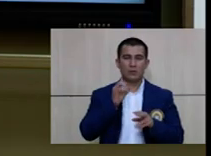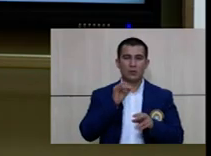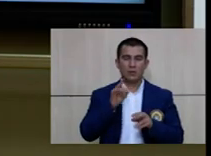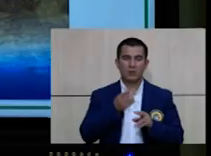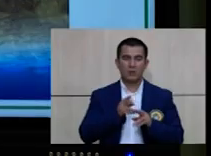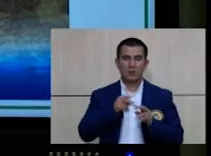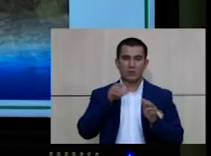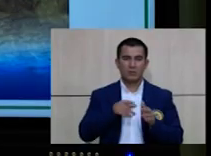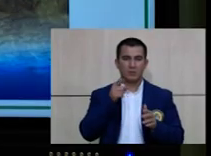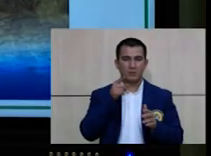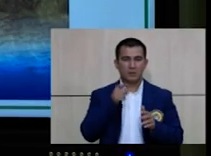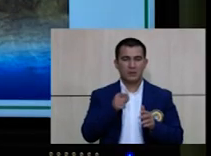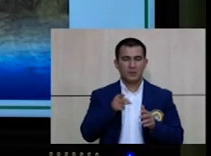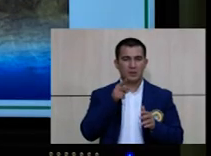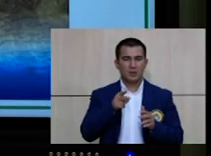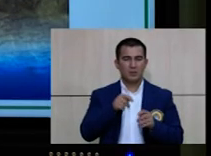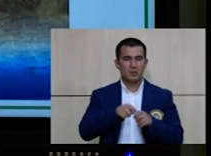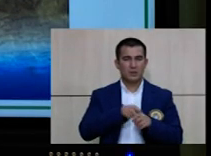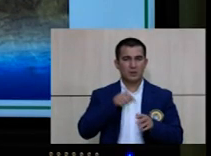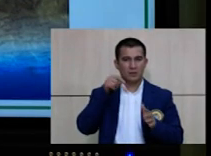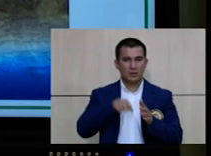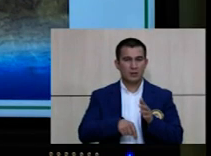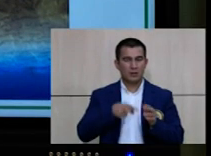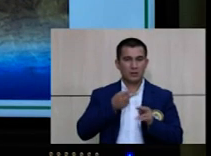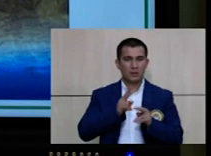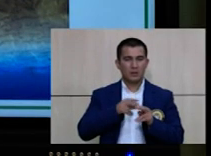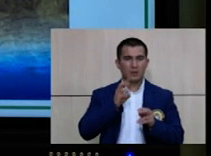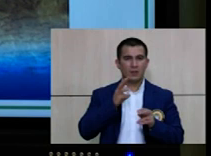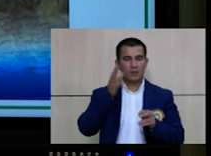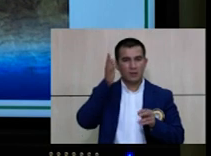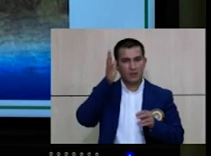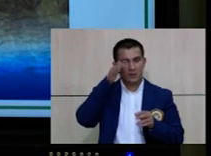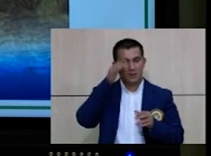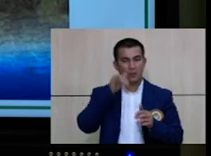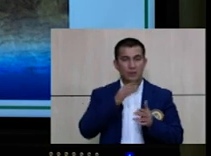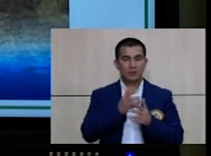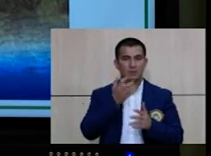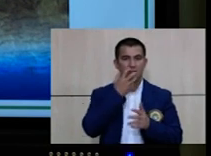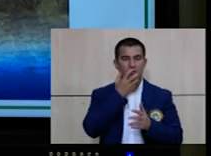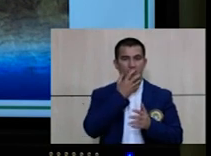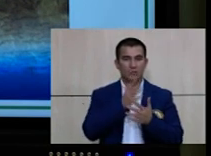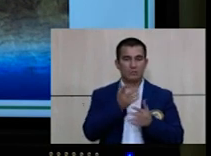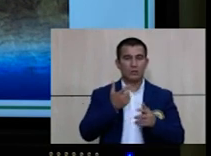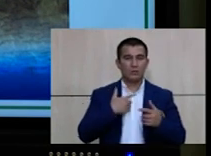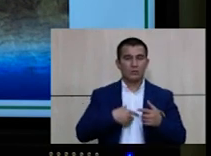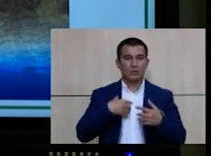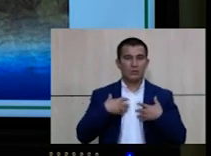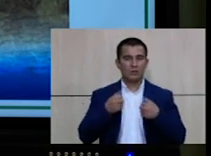orasidagi 1000-2000 metr chuqurlikdan chiquvchi mineral shifobaxsh suv harorati